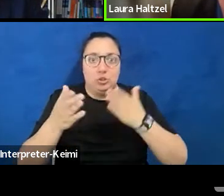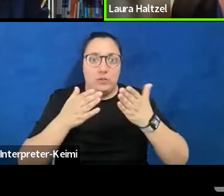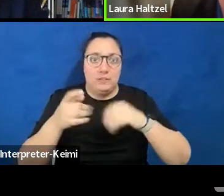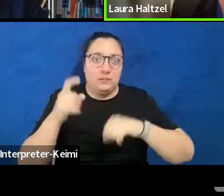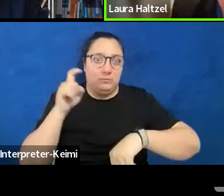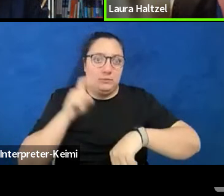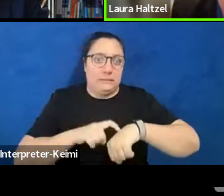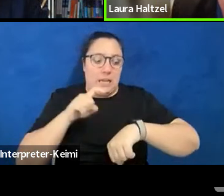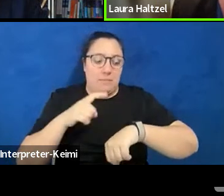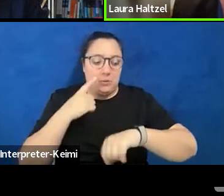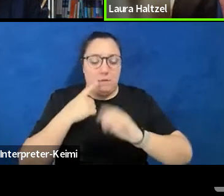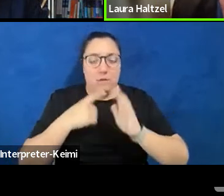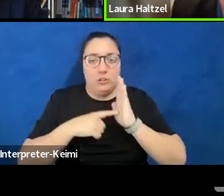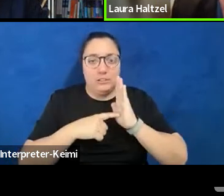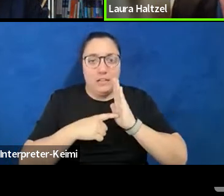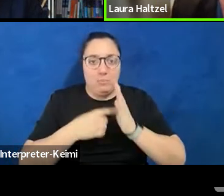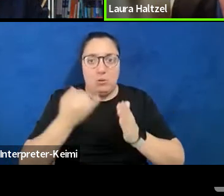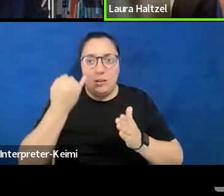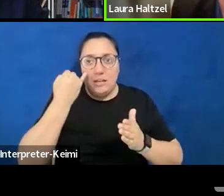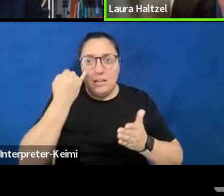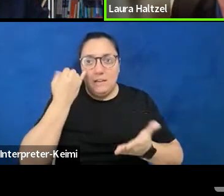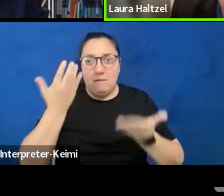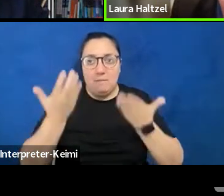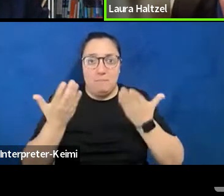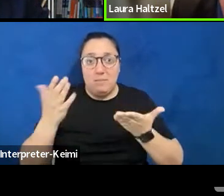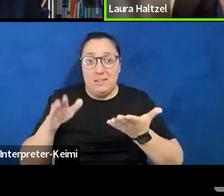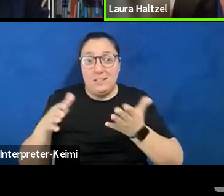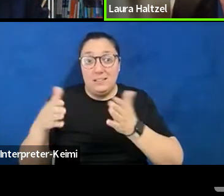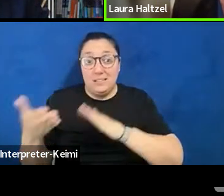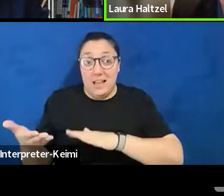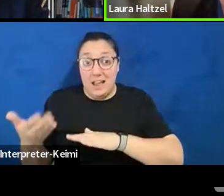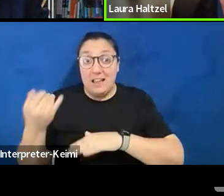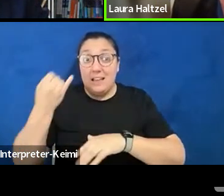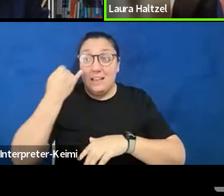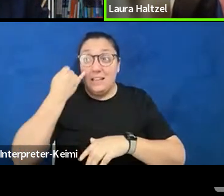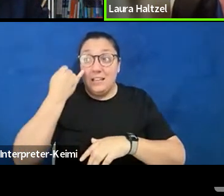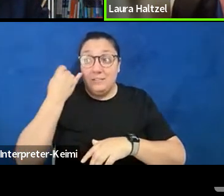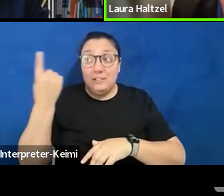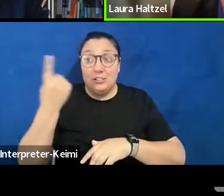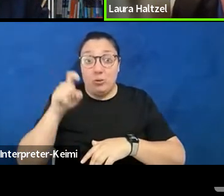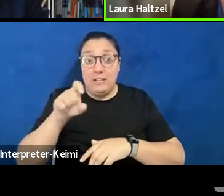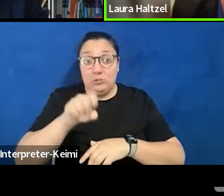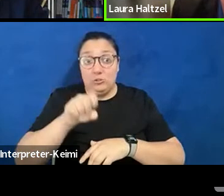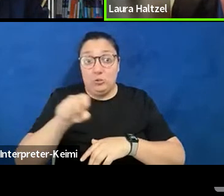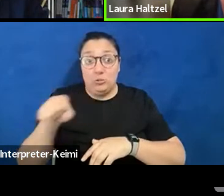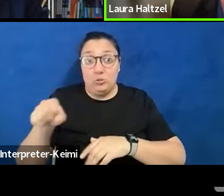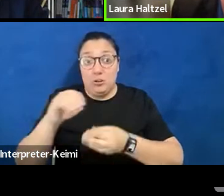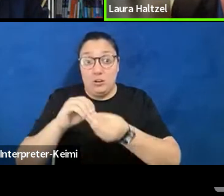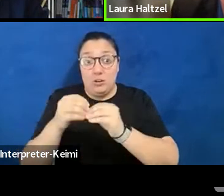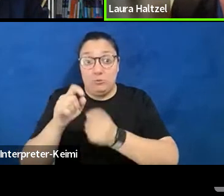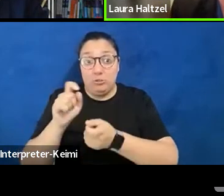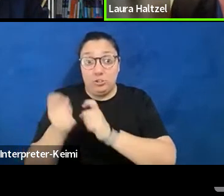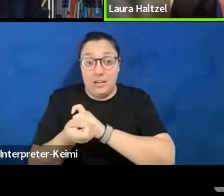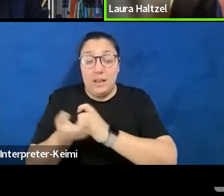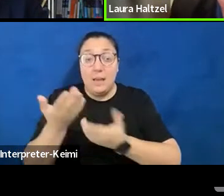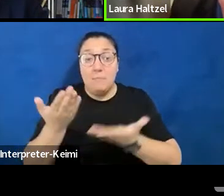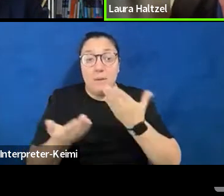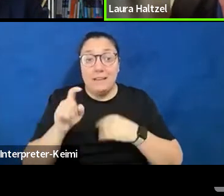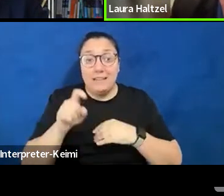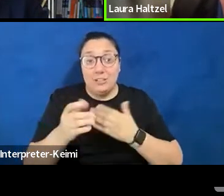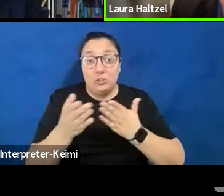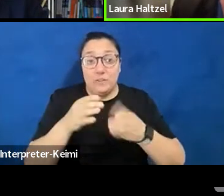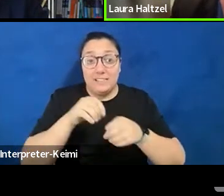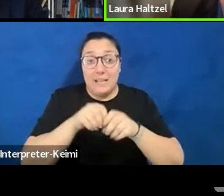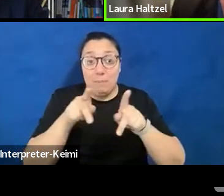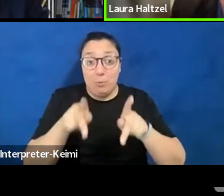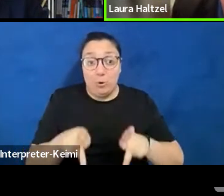someone has passed, if they need to have a Social Security number change, things that require in person. Those were obviously affected